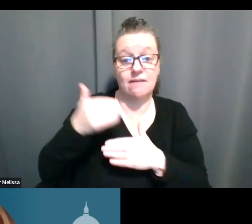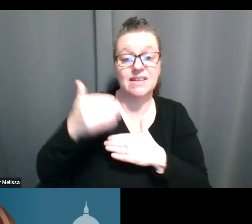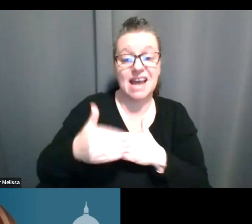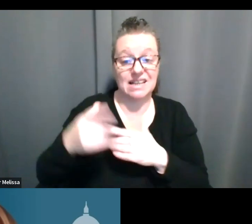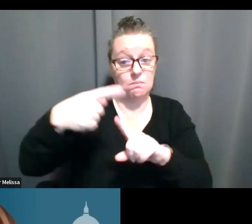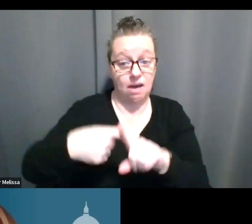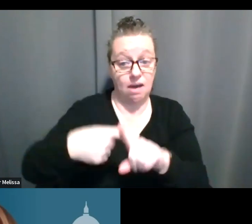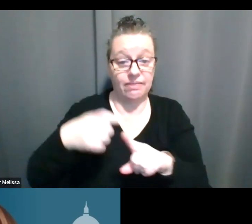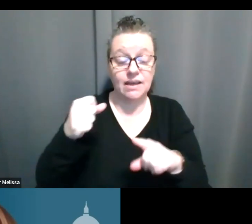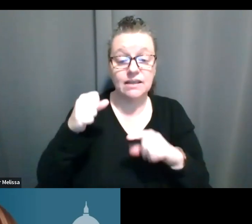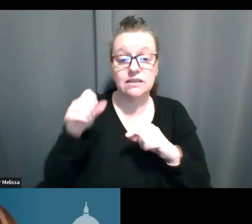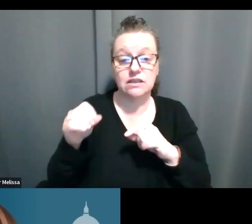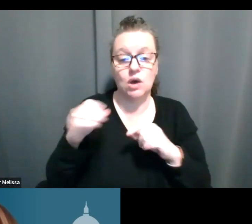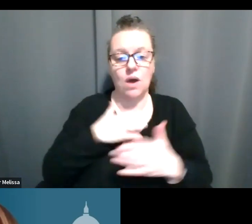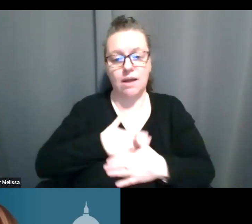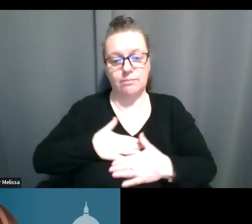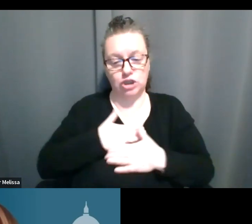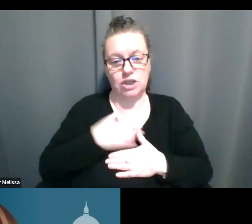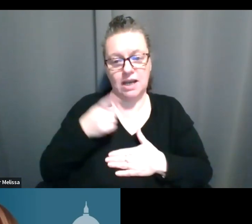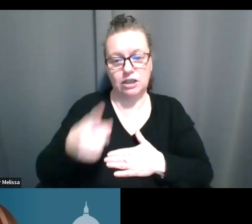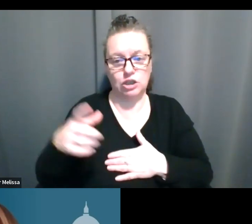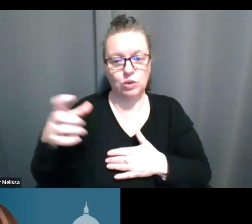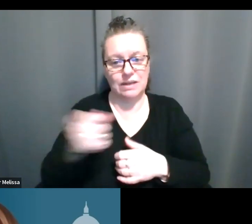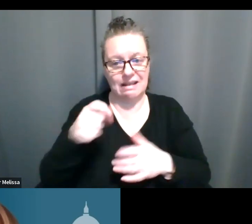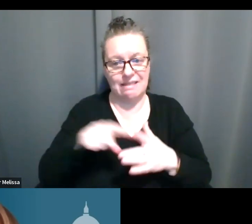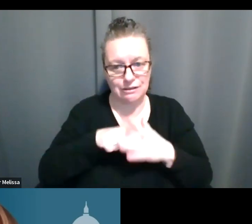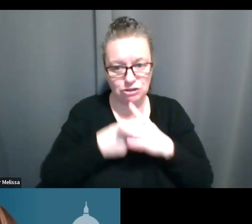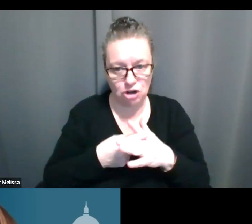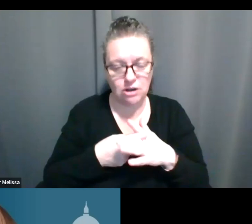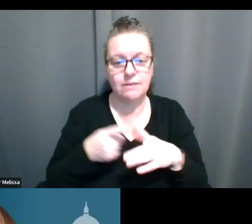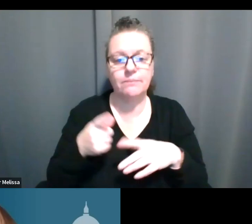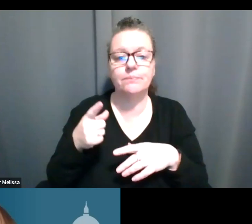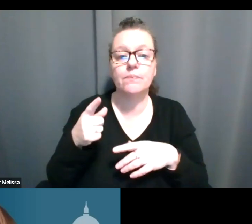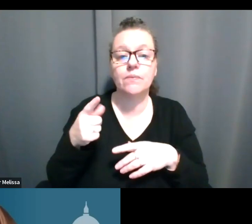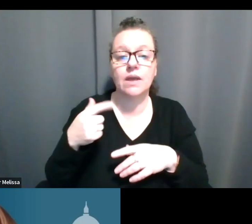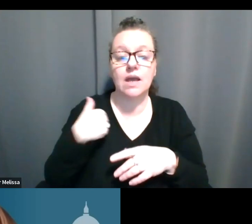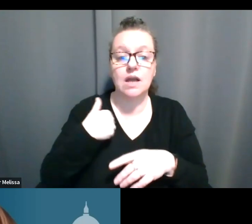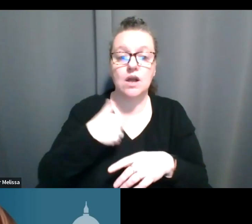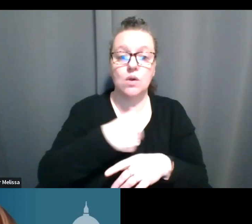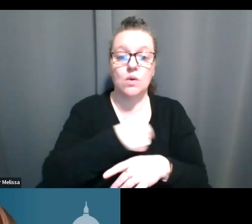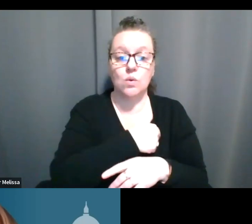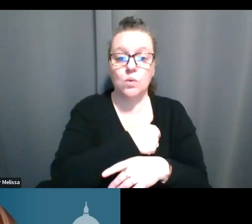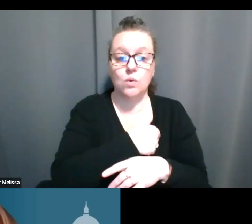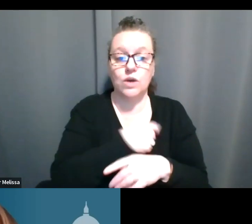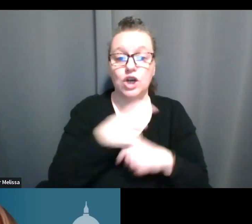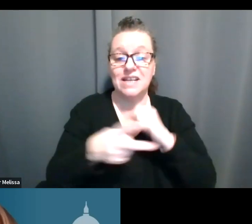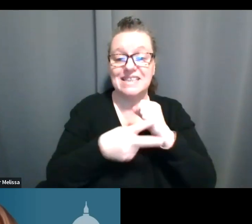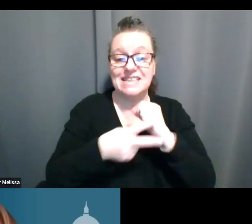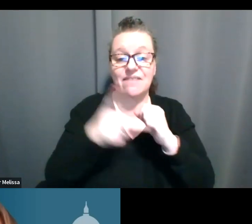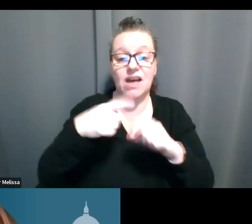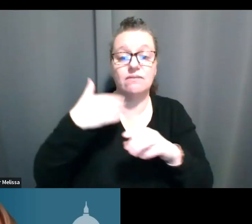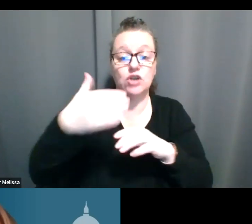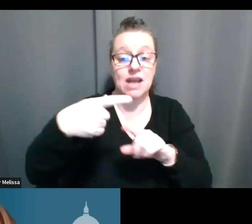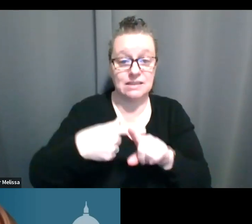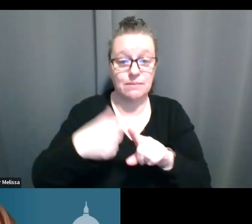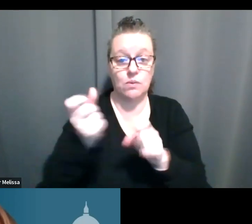So appreciate you getting that started. And we're going to, you know, save that for next month. I do